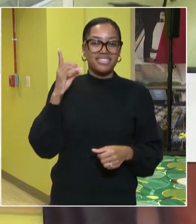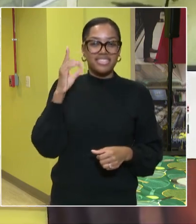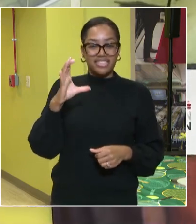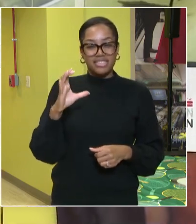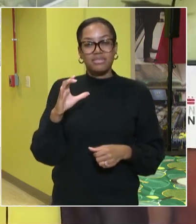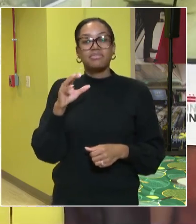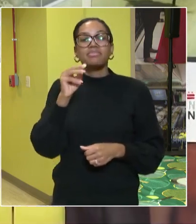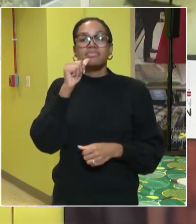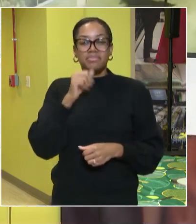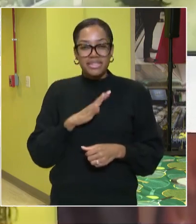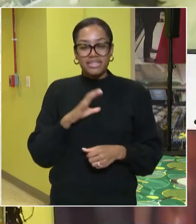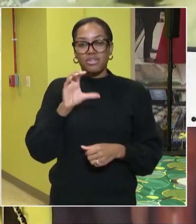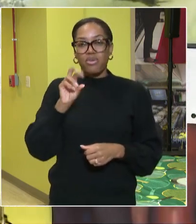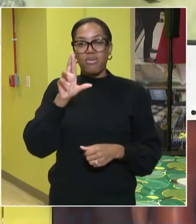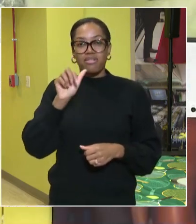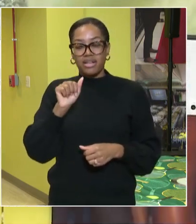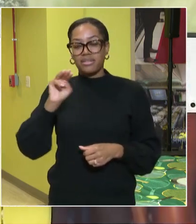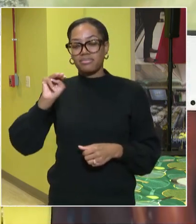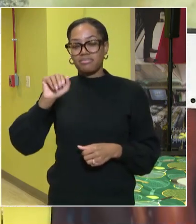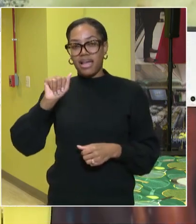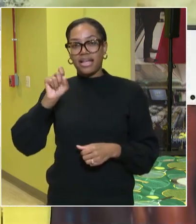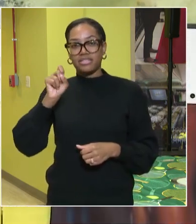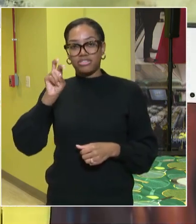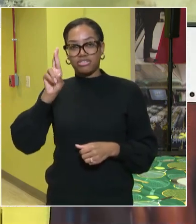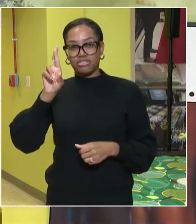Cora Masters-Berry.